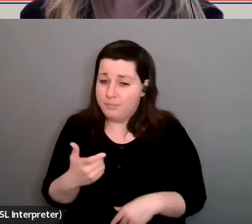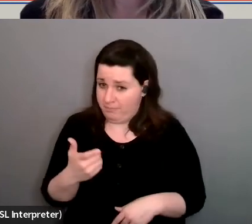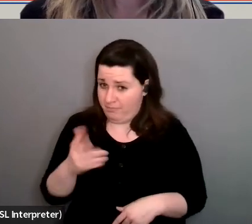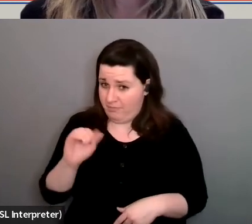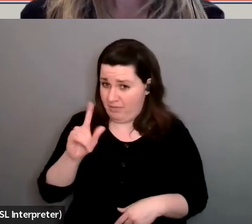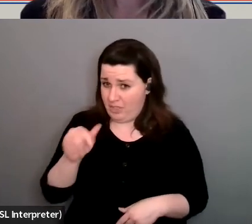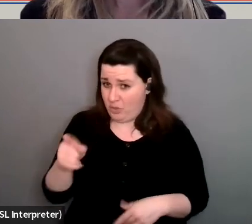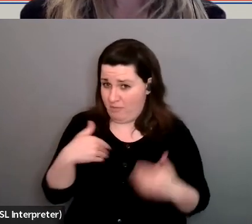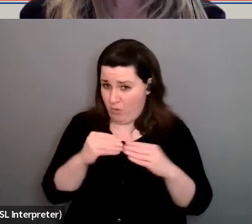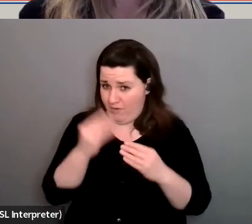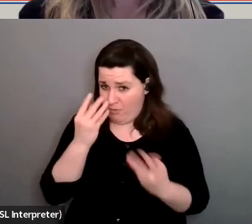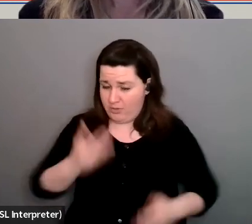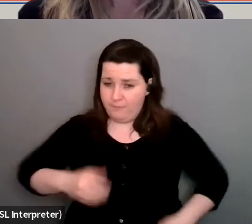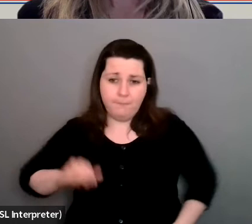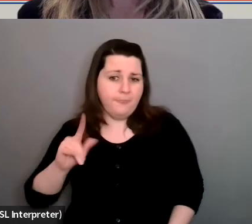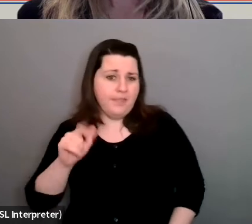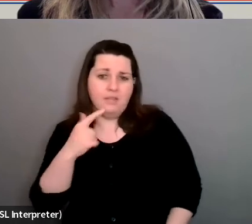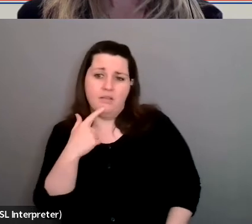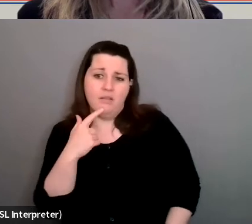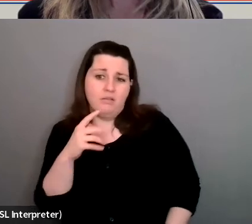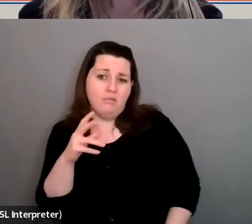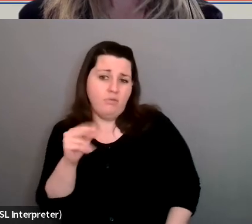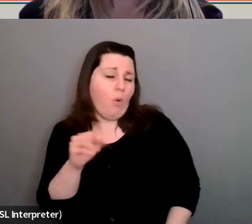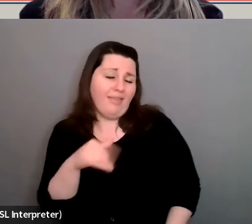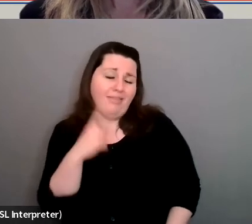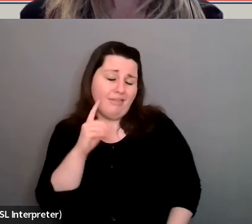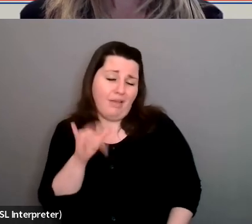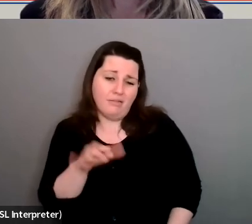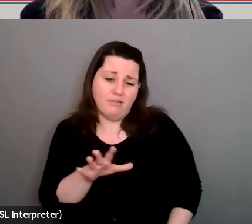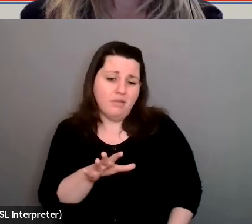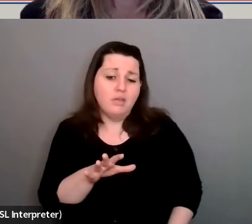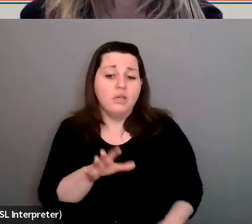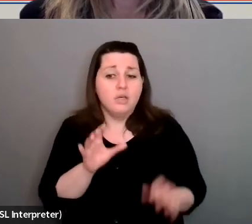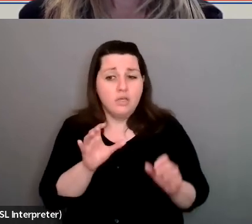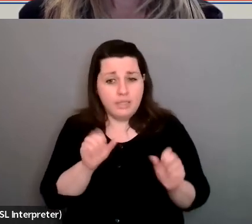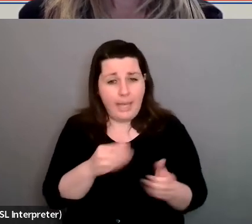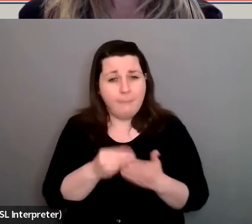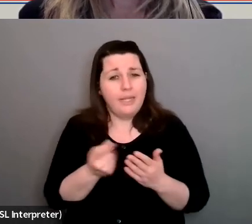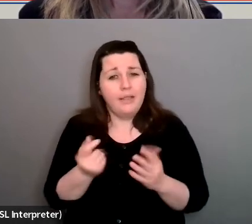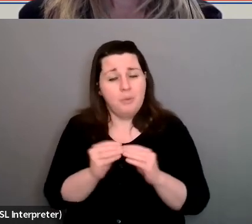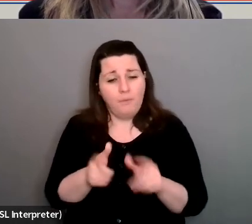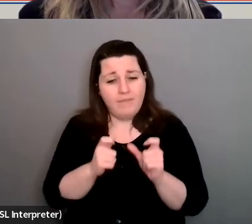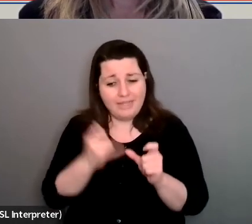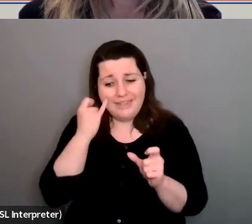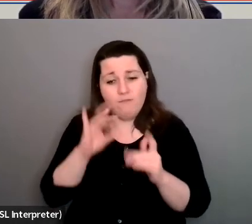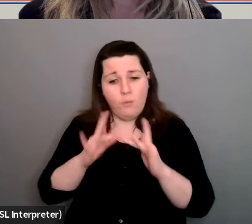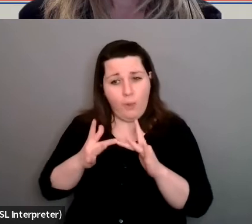additional. No, I would say that is. You can get money a little quicker if you do an